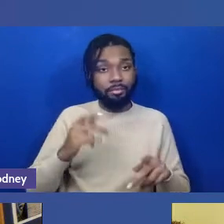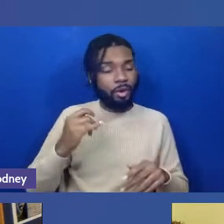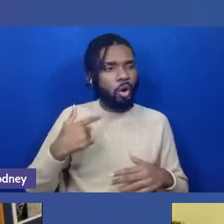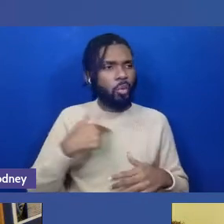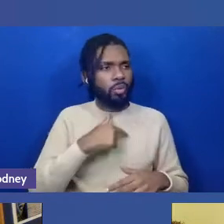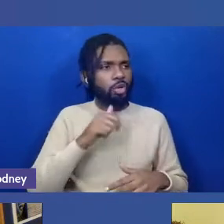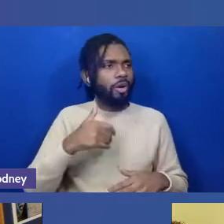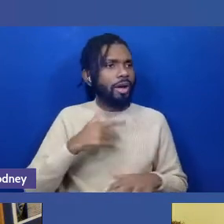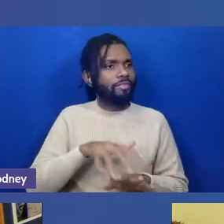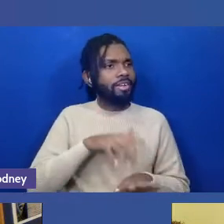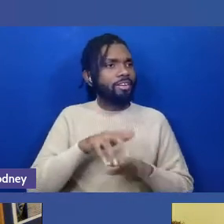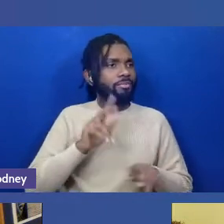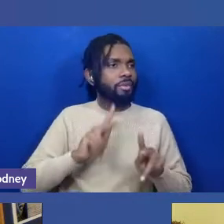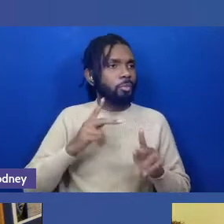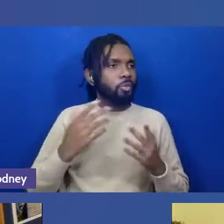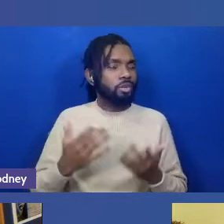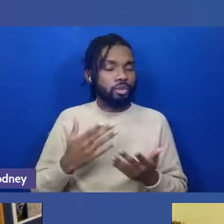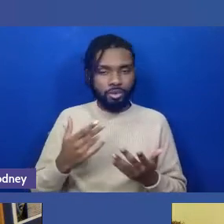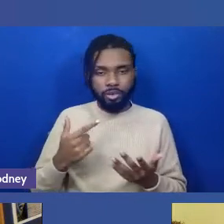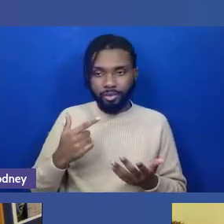lady. So, you know.